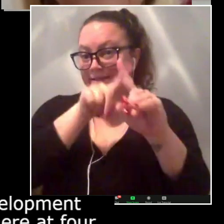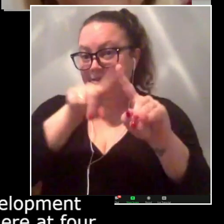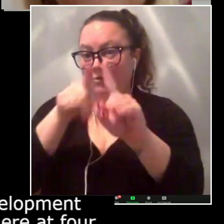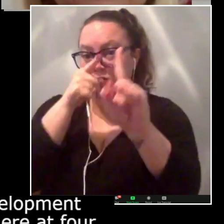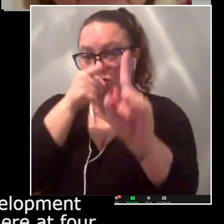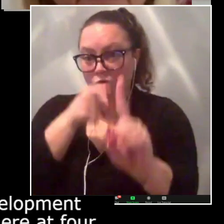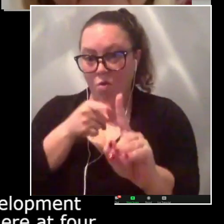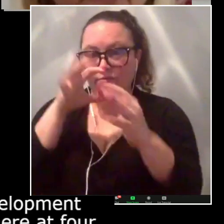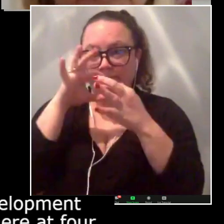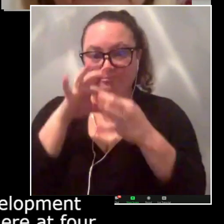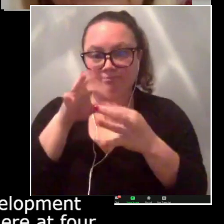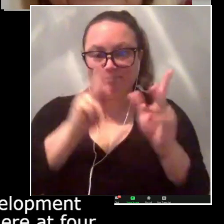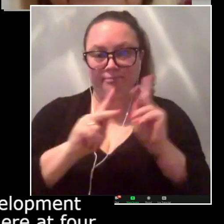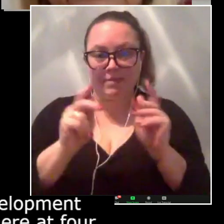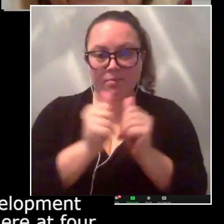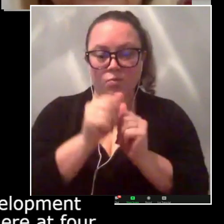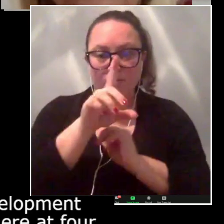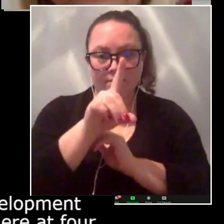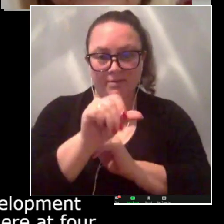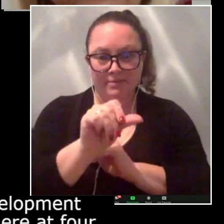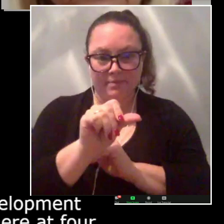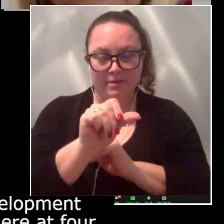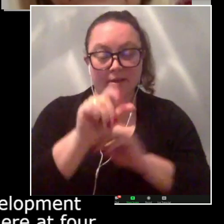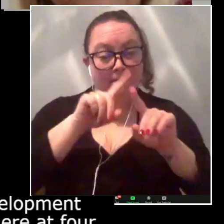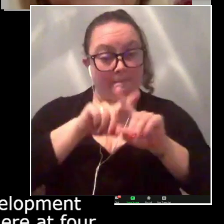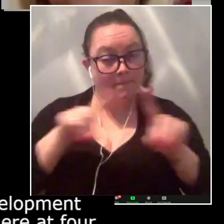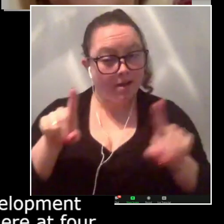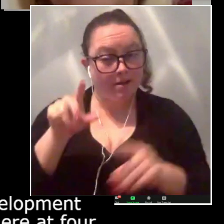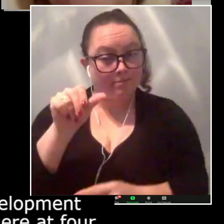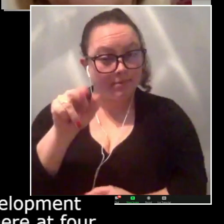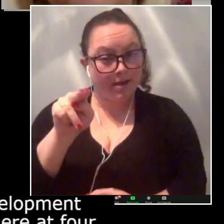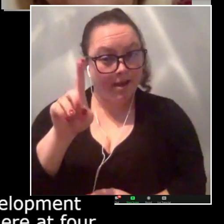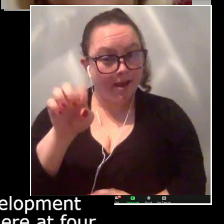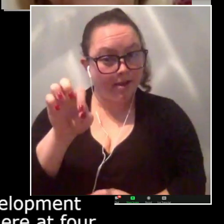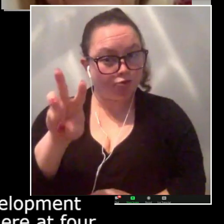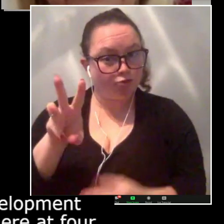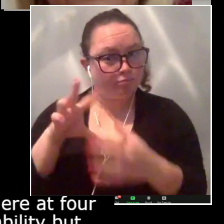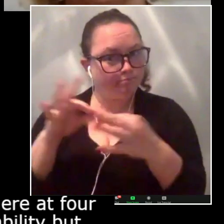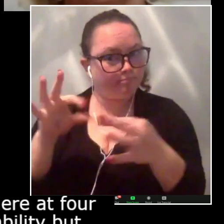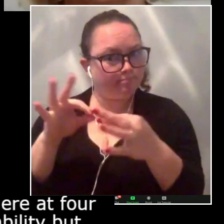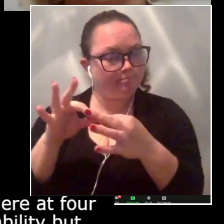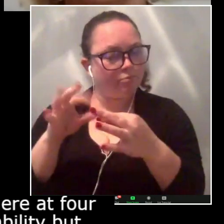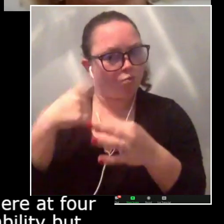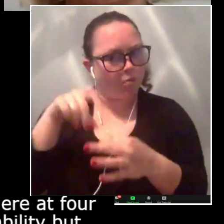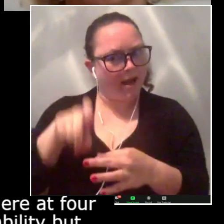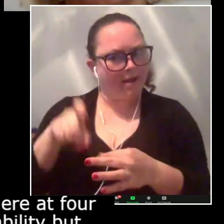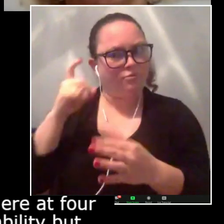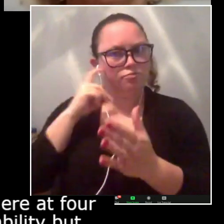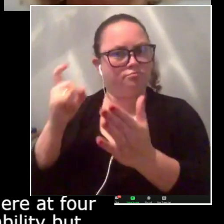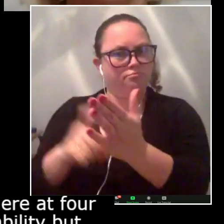disability, but realizing, as Andrew mentioned, that accessibility is a cross-cutting issue.